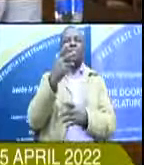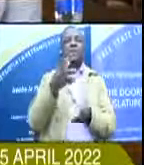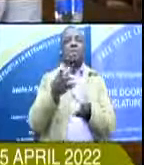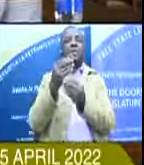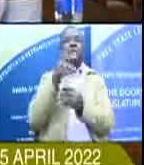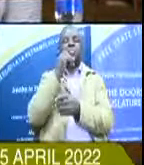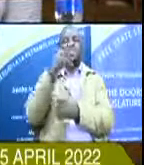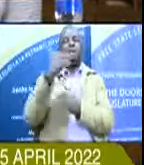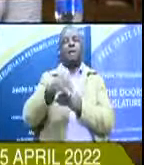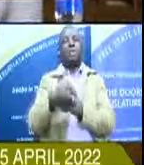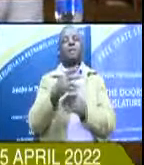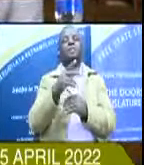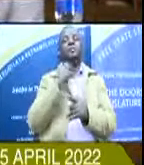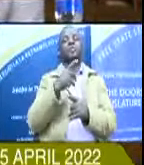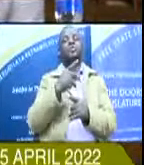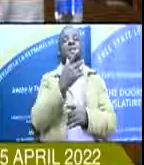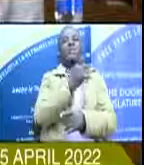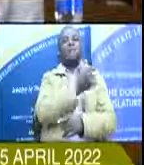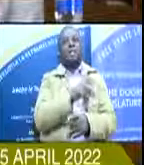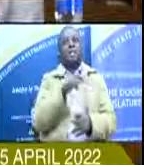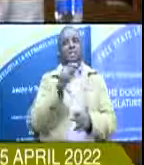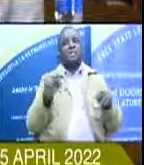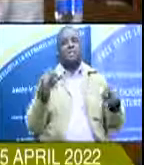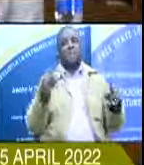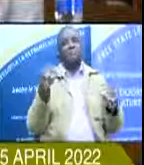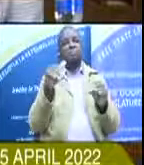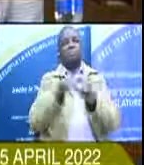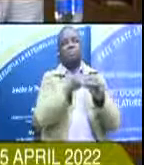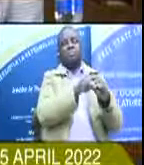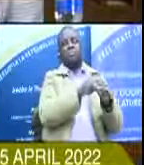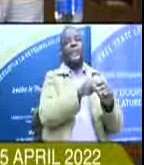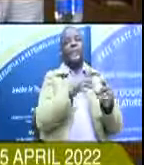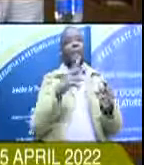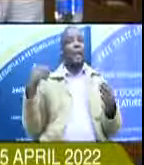continually expanded to all the facilities, and to date,